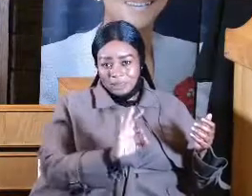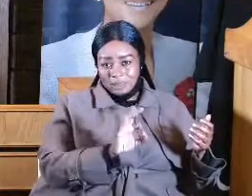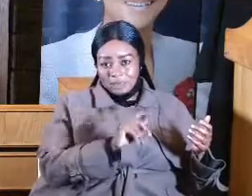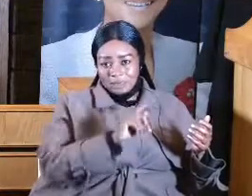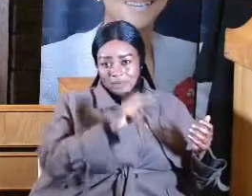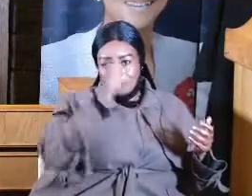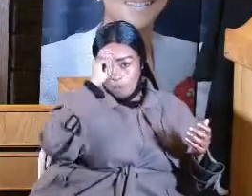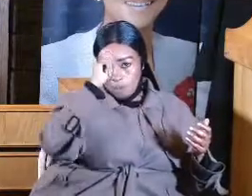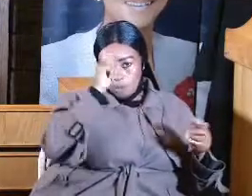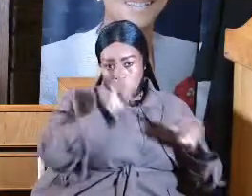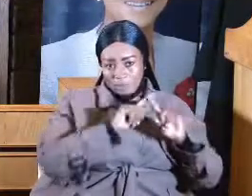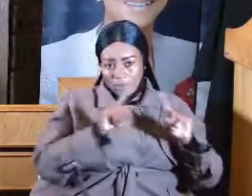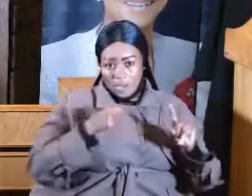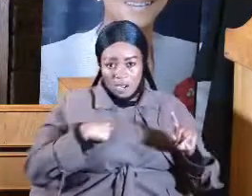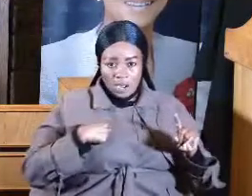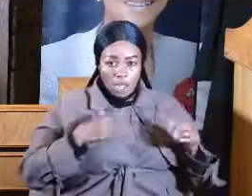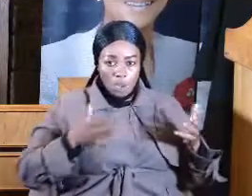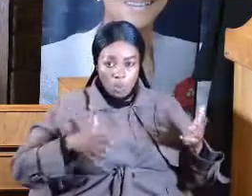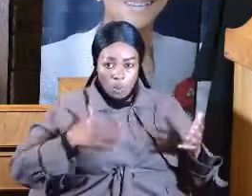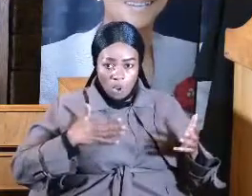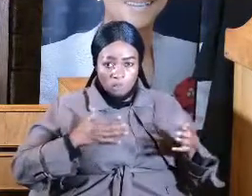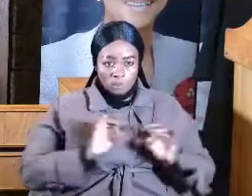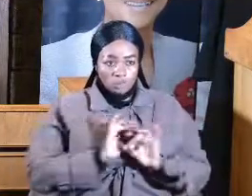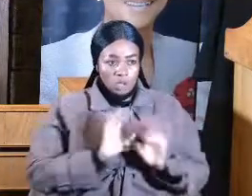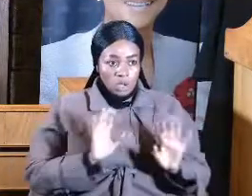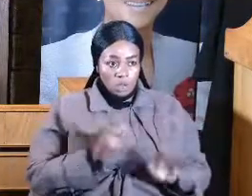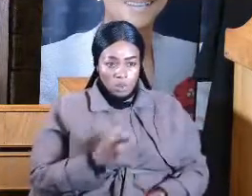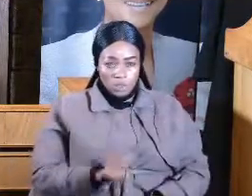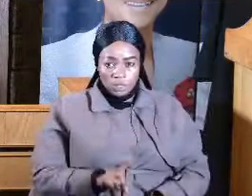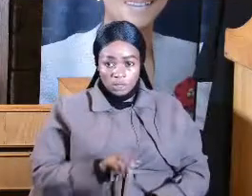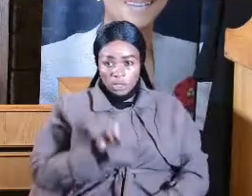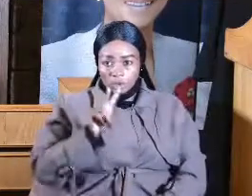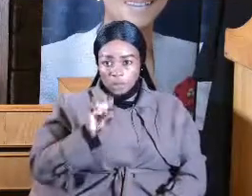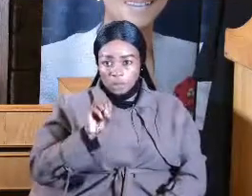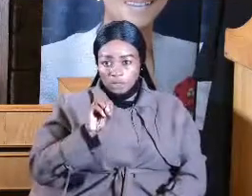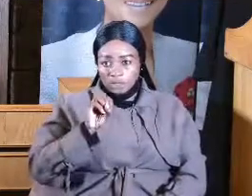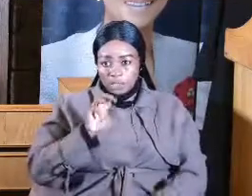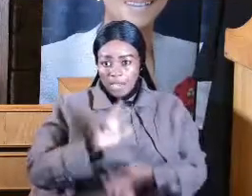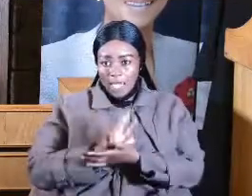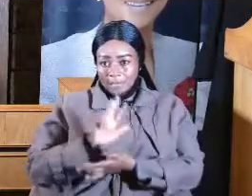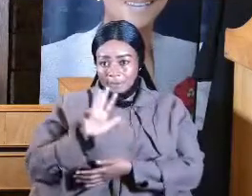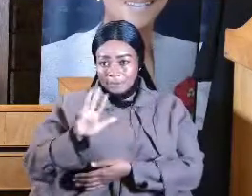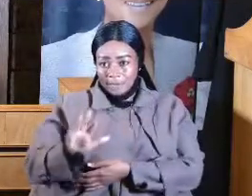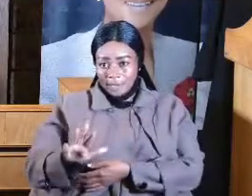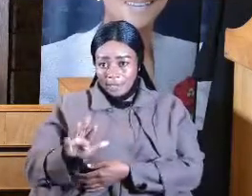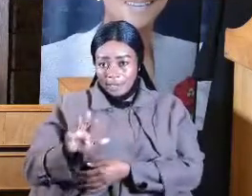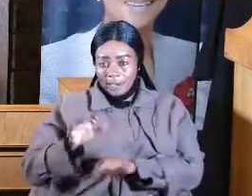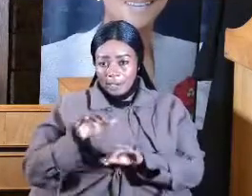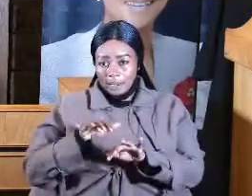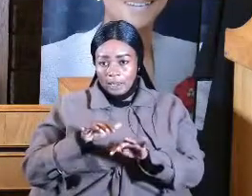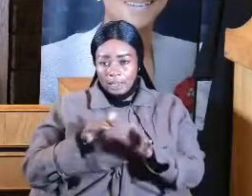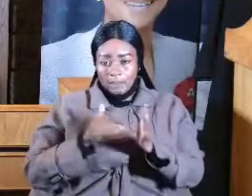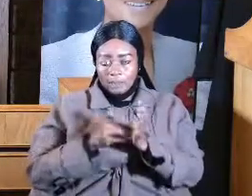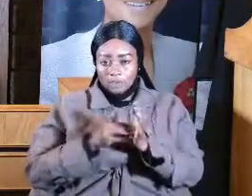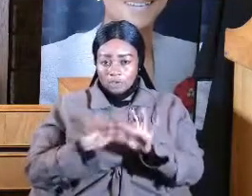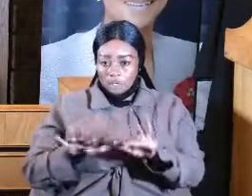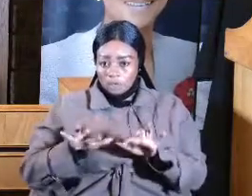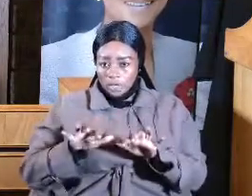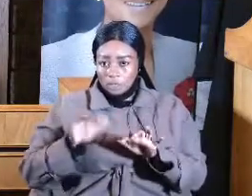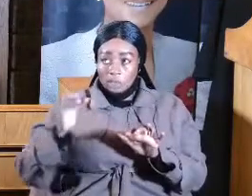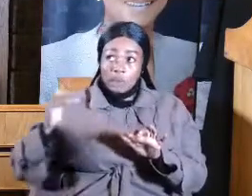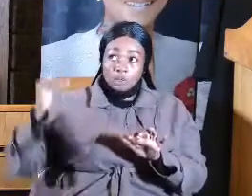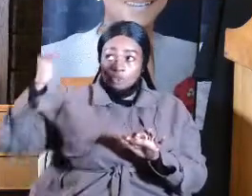to highlight here is the fact that 2019 matric results, the top